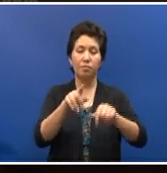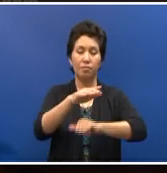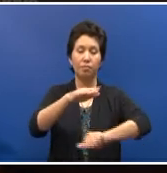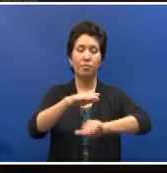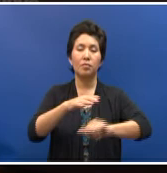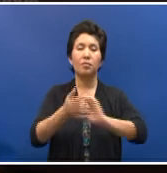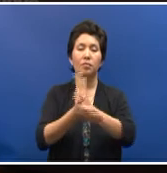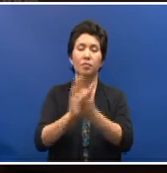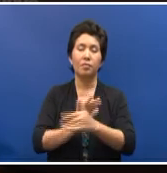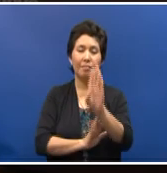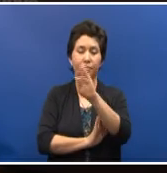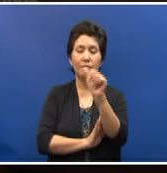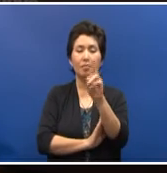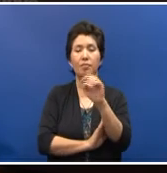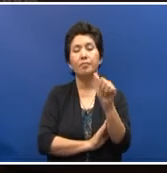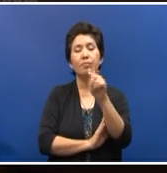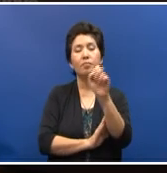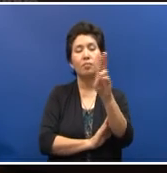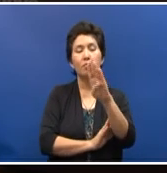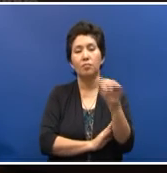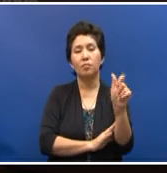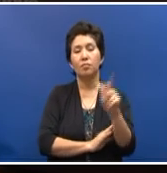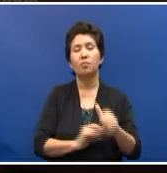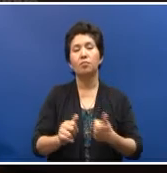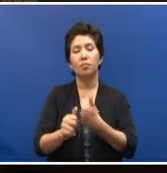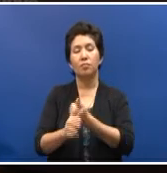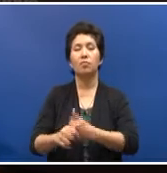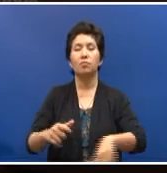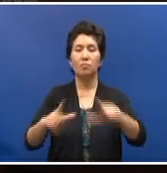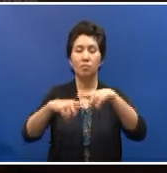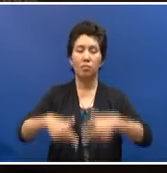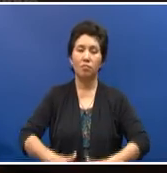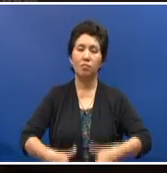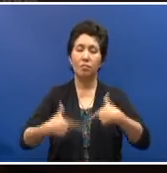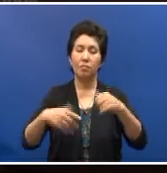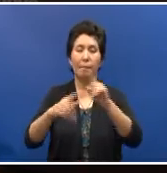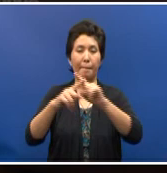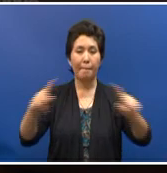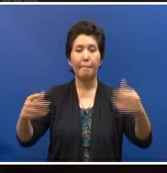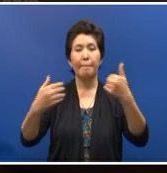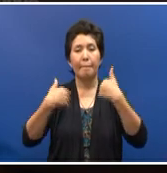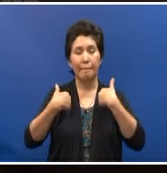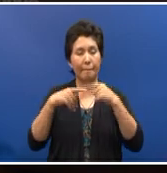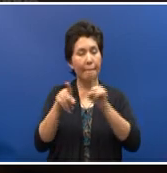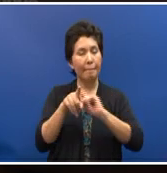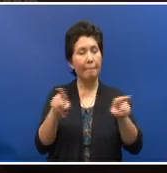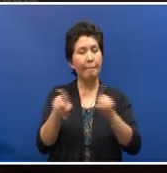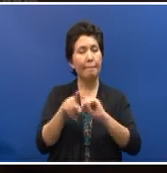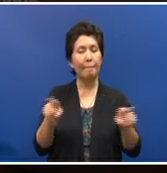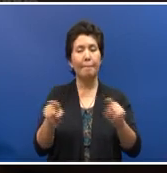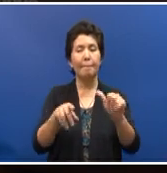example, band societies and tribal societies, they are very much alike, but they have differences as